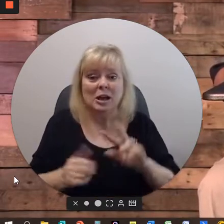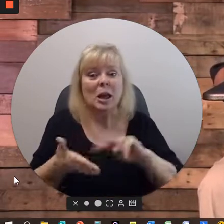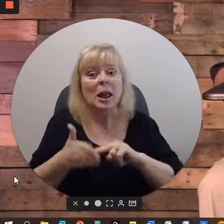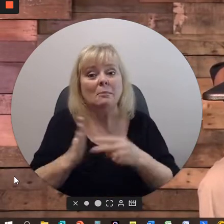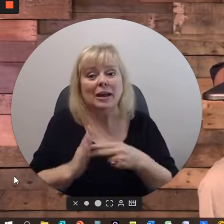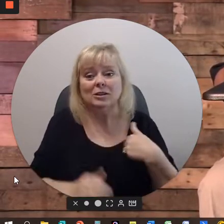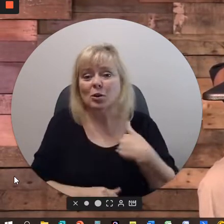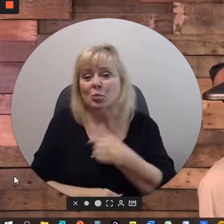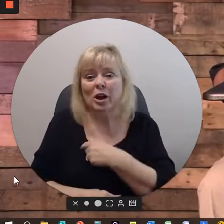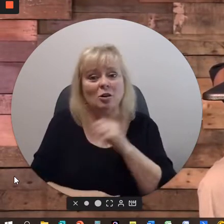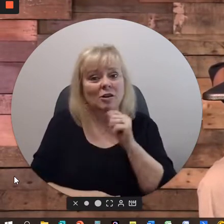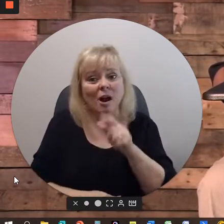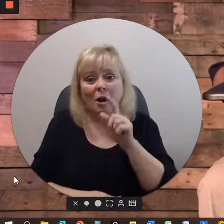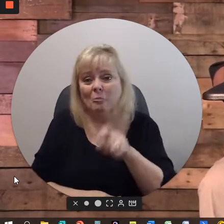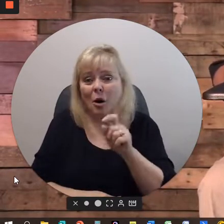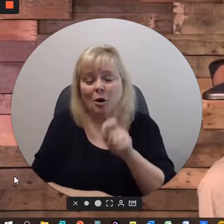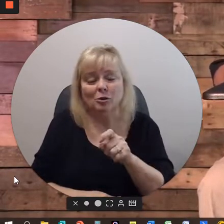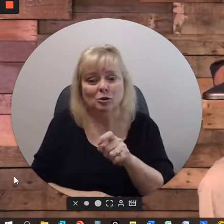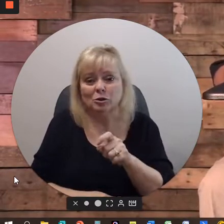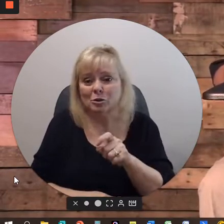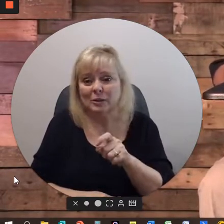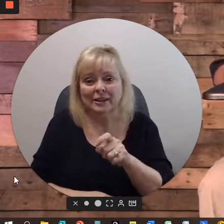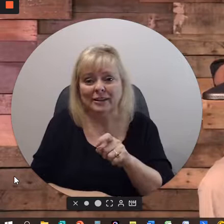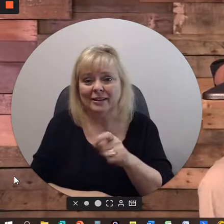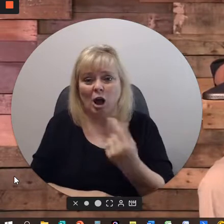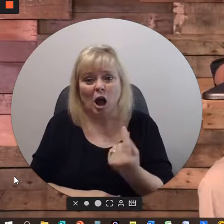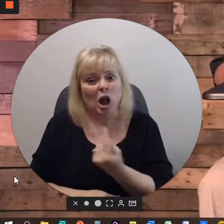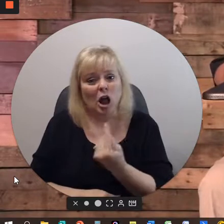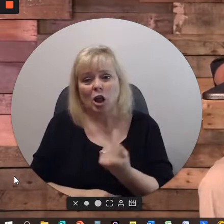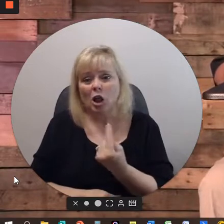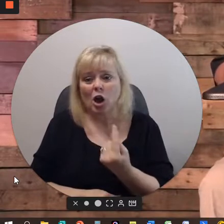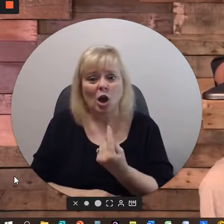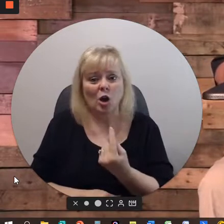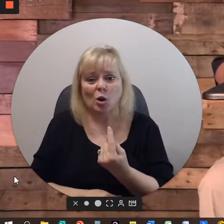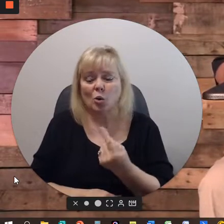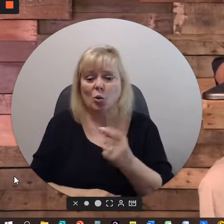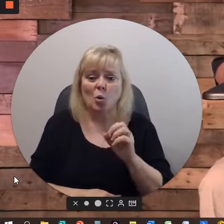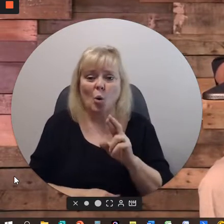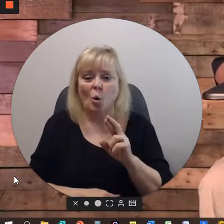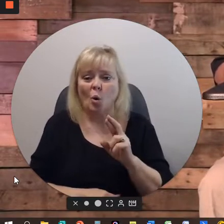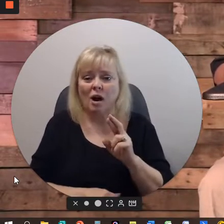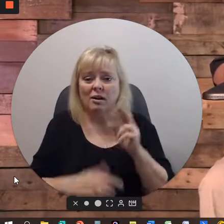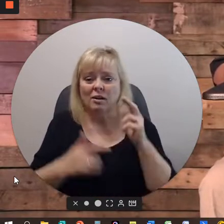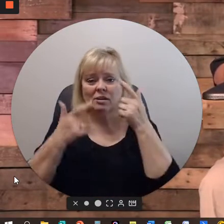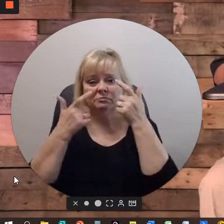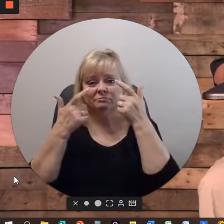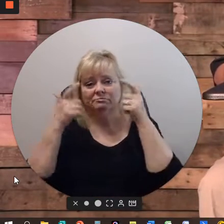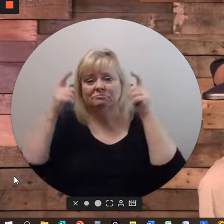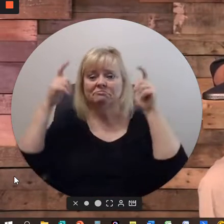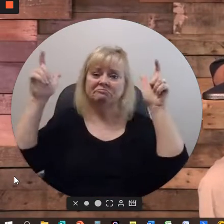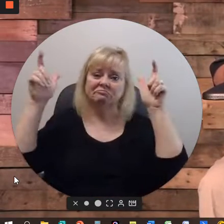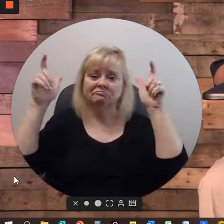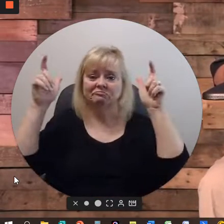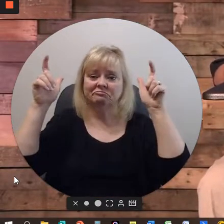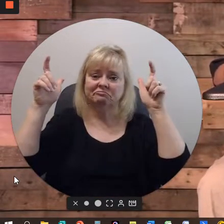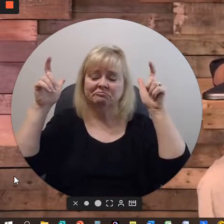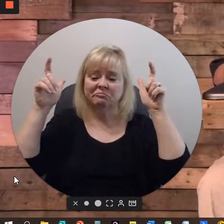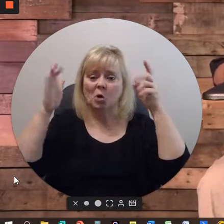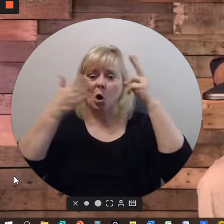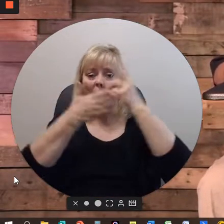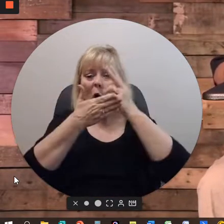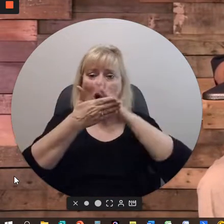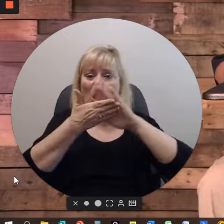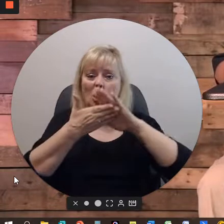simply for ascetic, overly pietistic, individualized lives of devotion, living